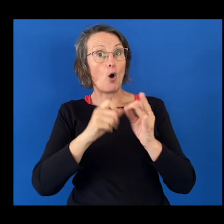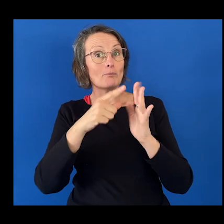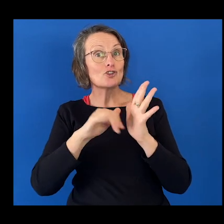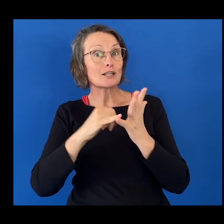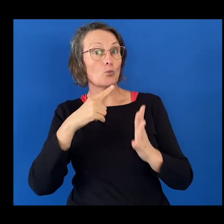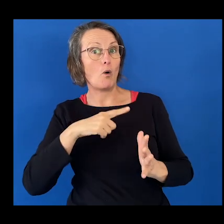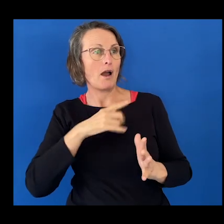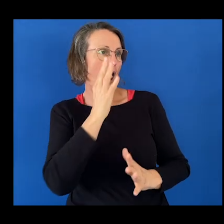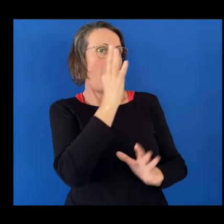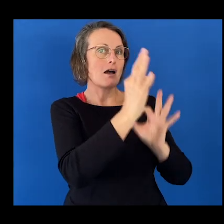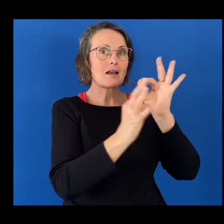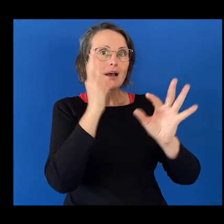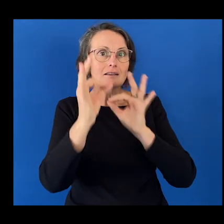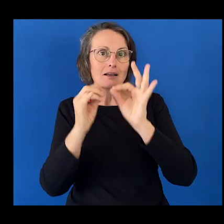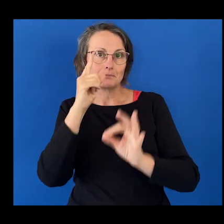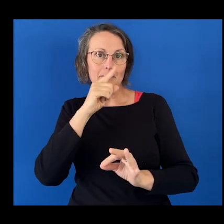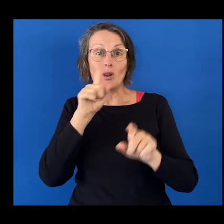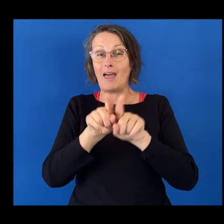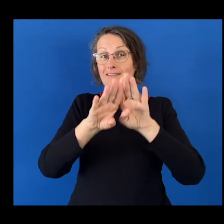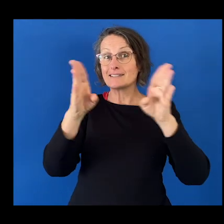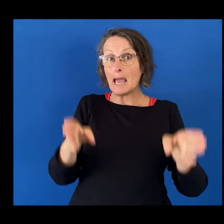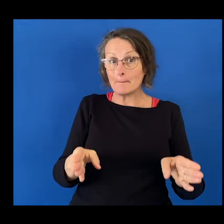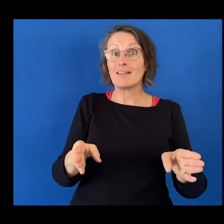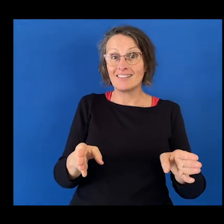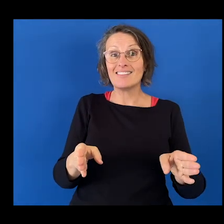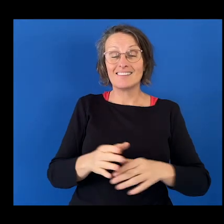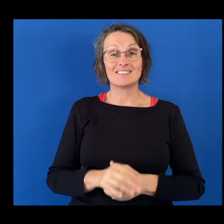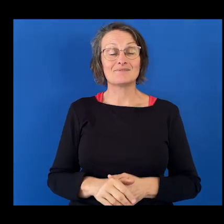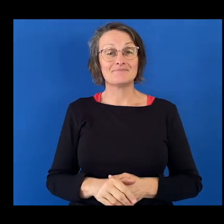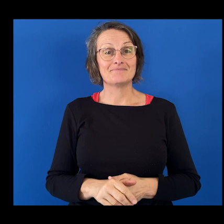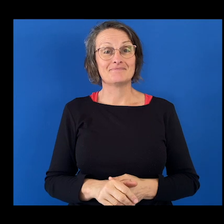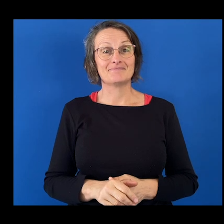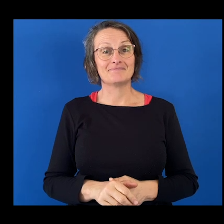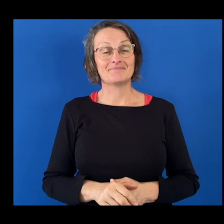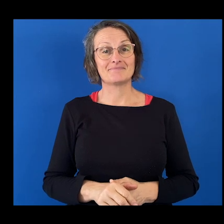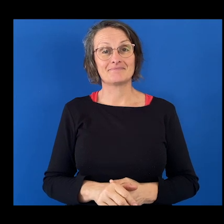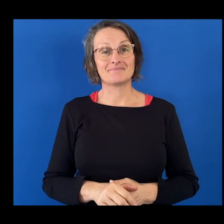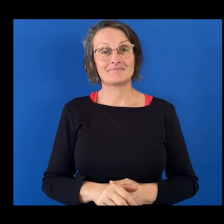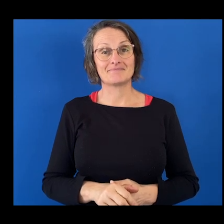with others, like the table that you're showing at the moment.